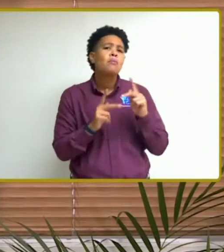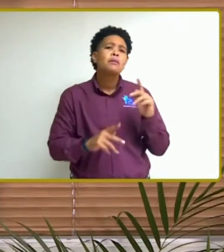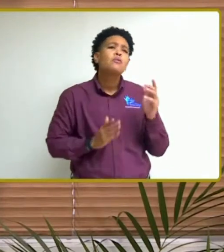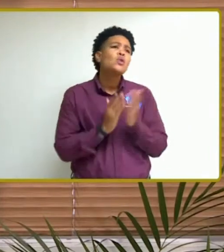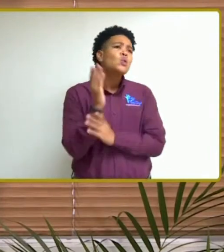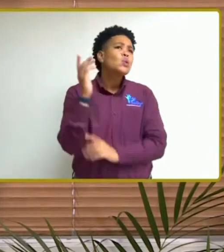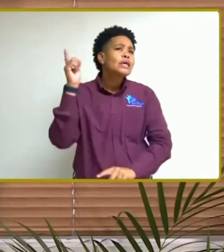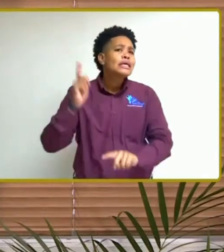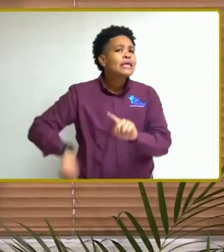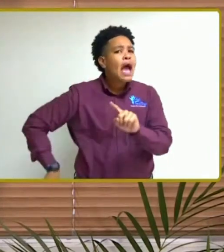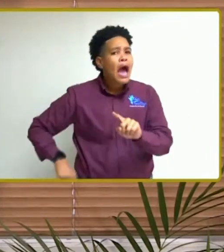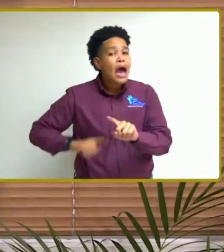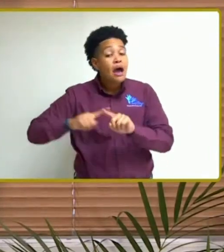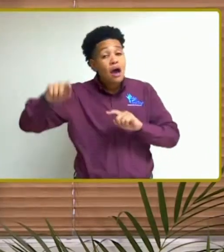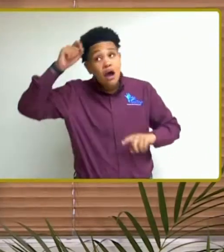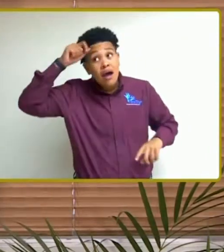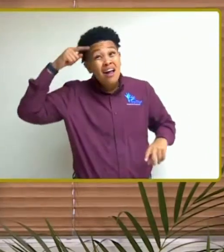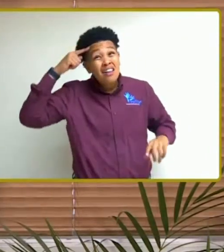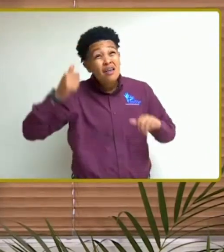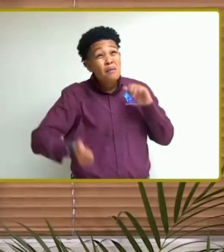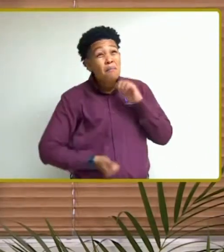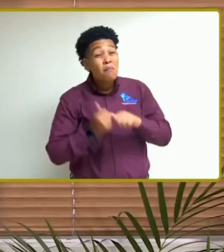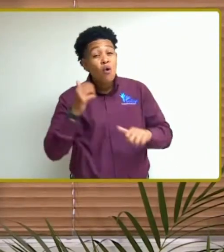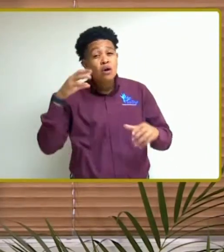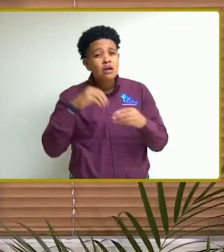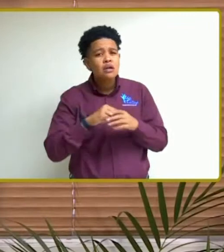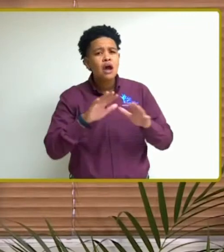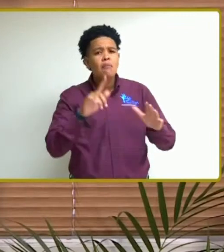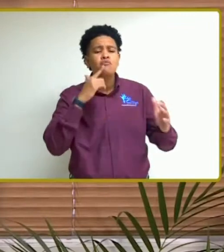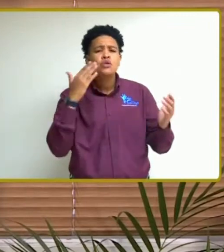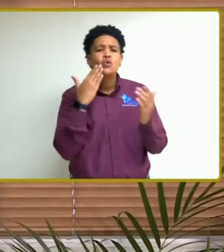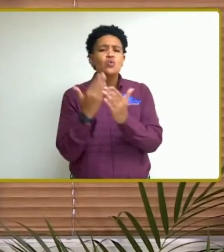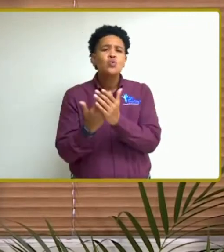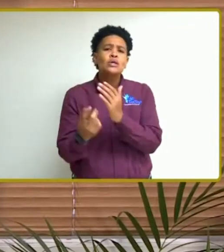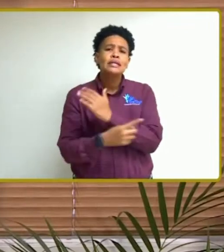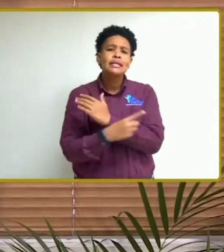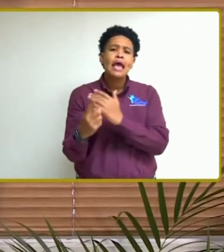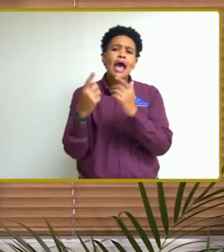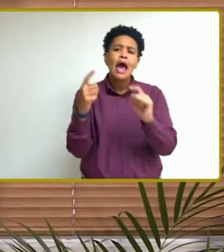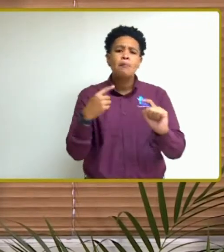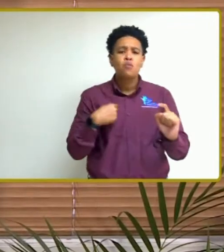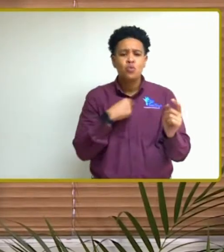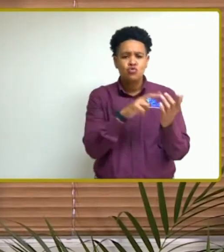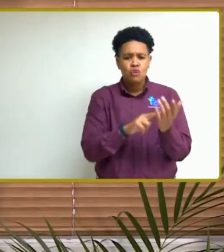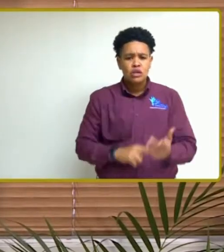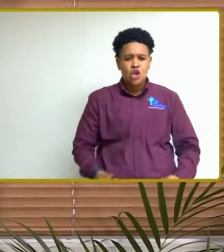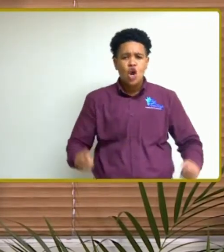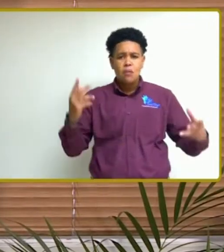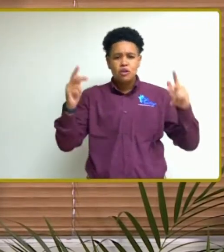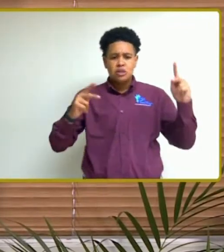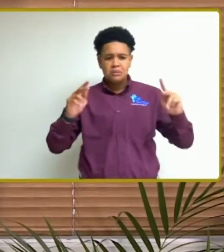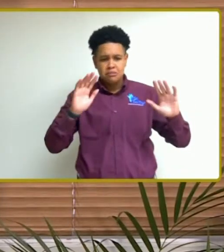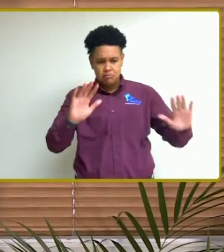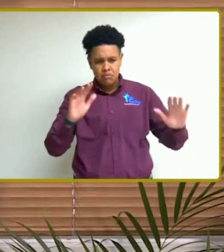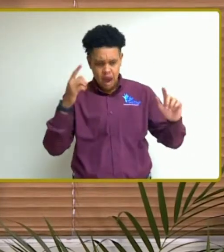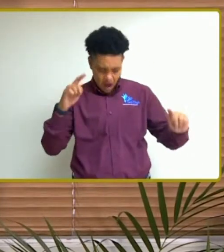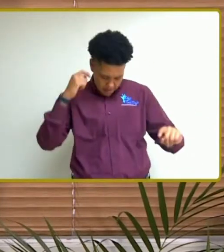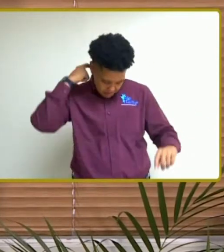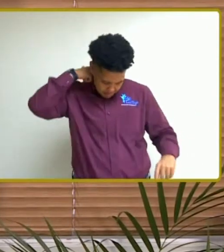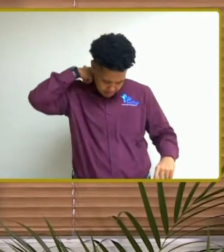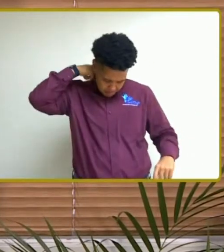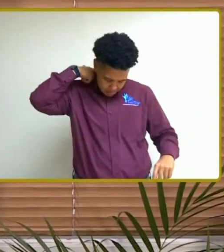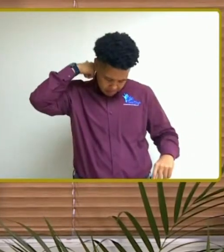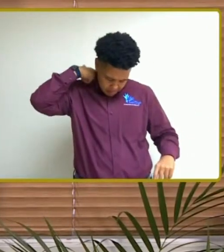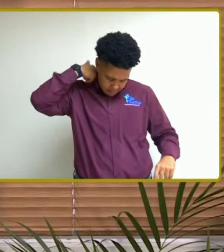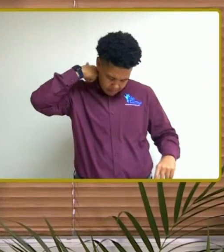But I think for the most part, it was a good day in that we registered a number of persons.